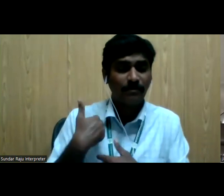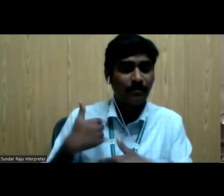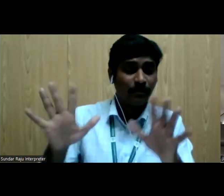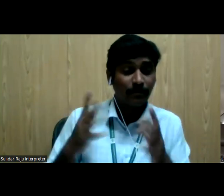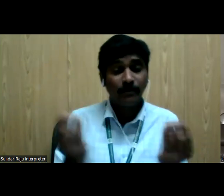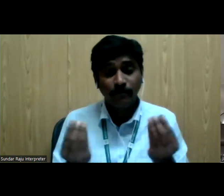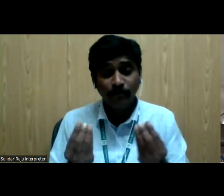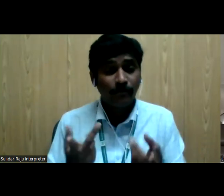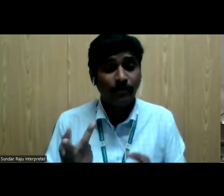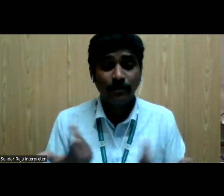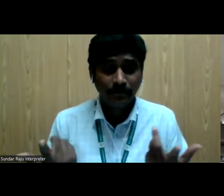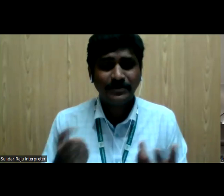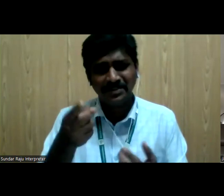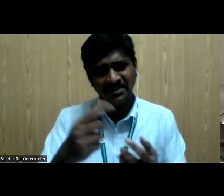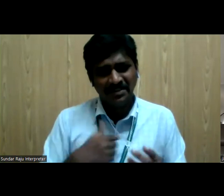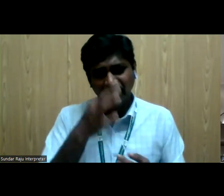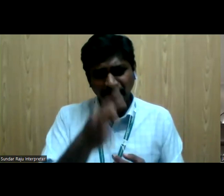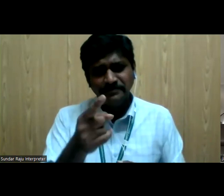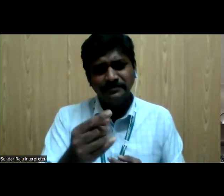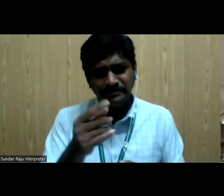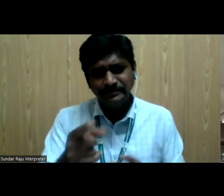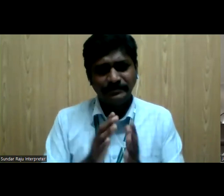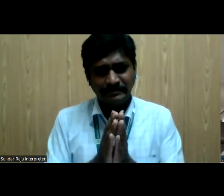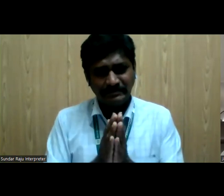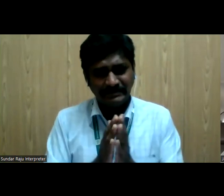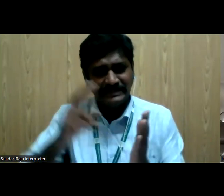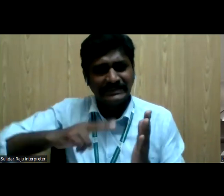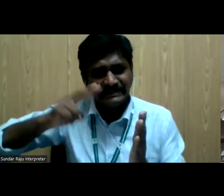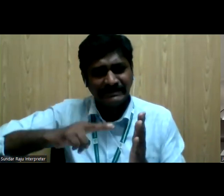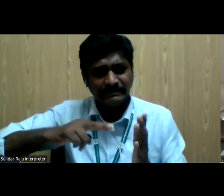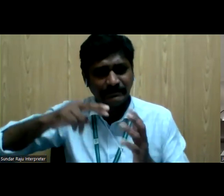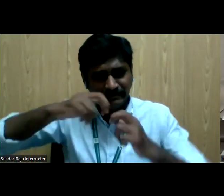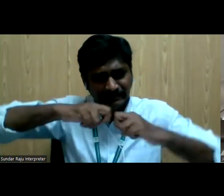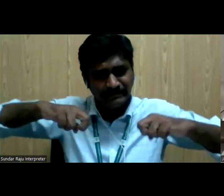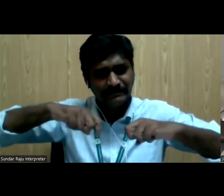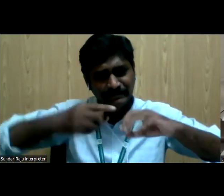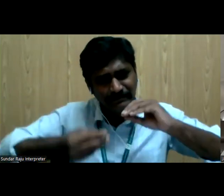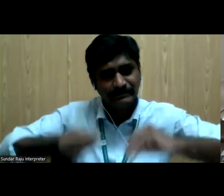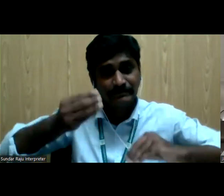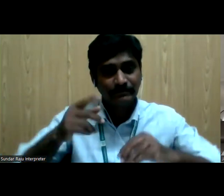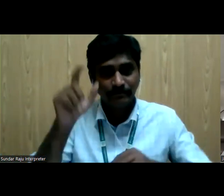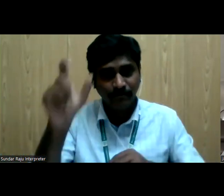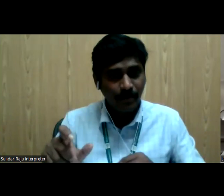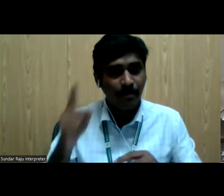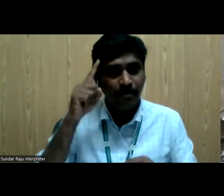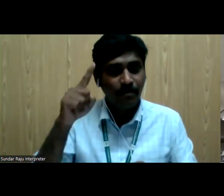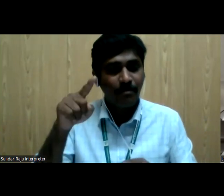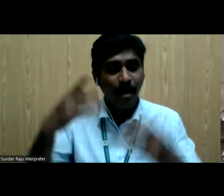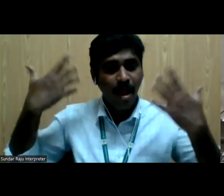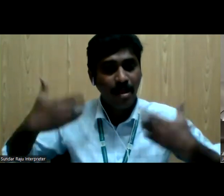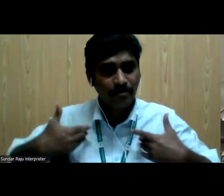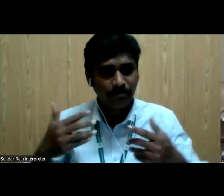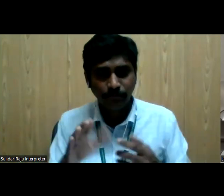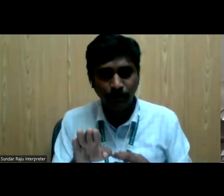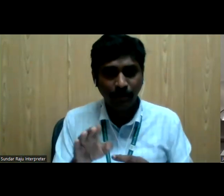please study the possibilities on how post the caregiver's immediate kind of assistance